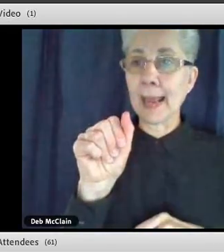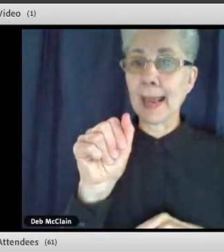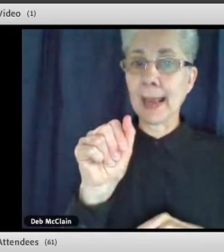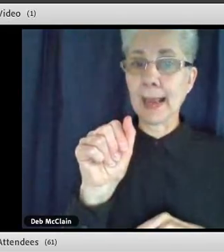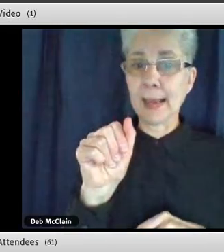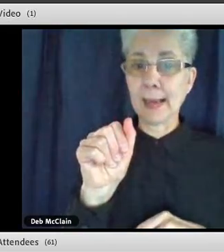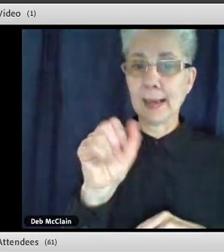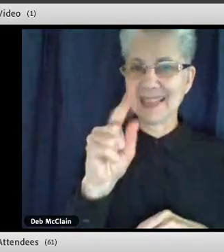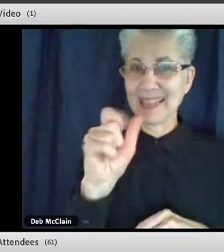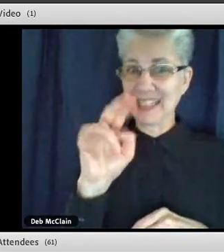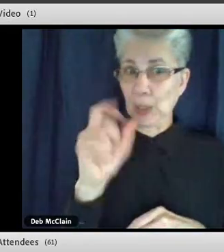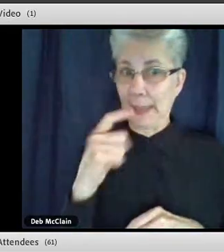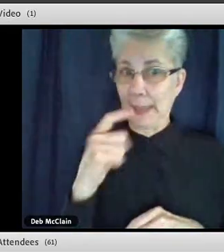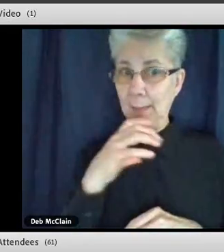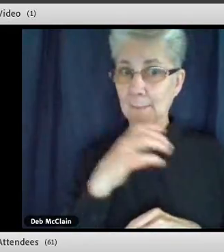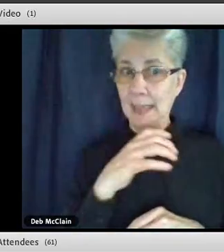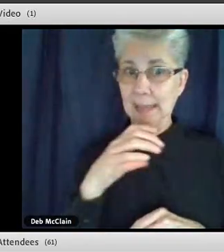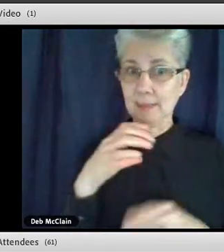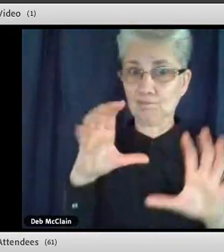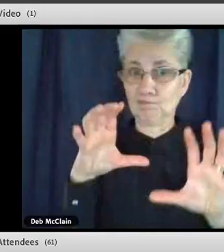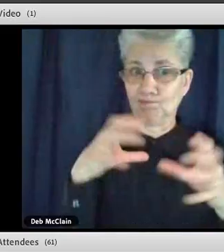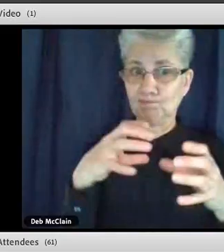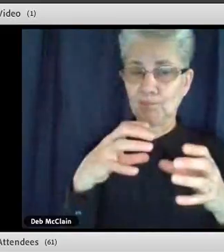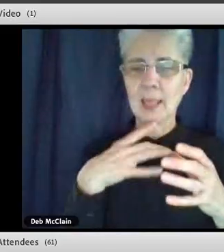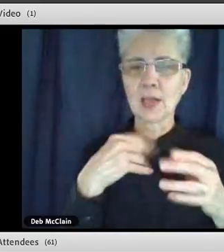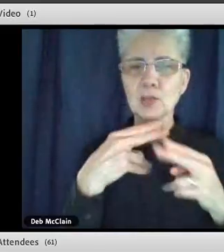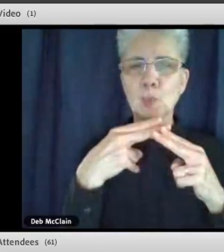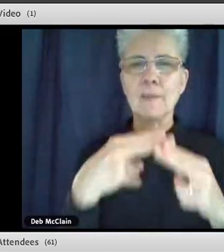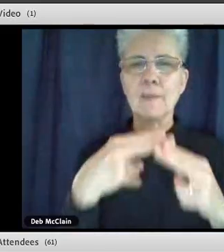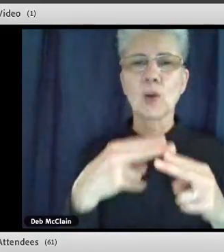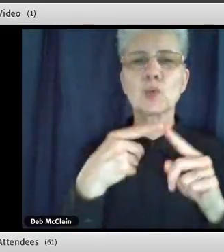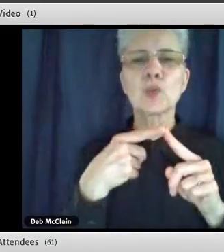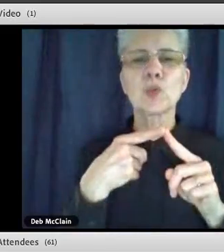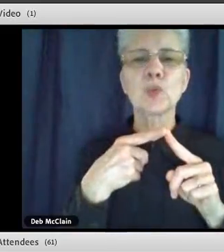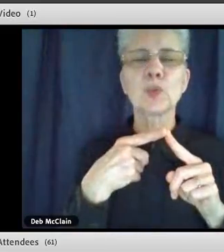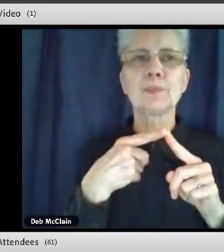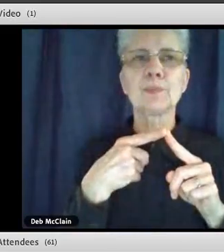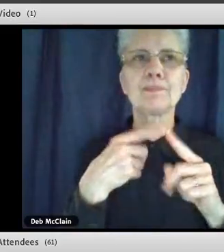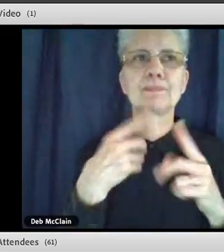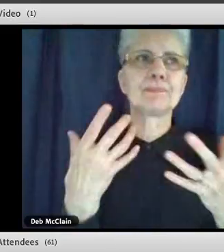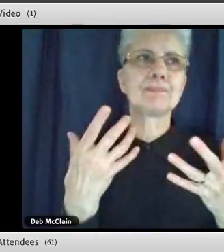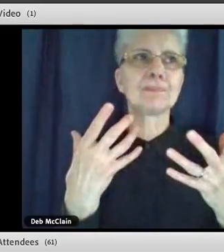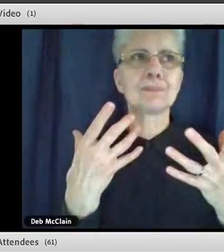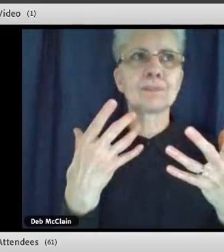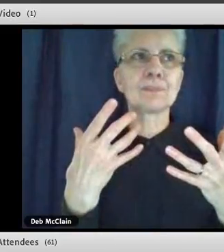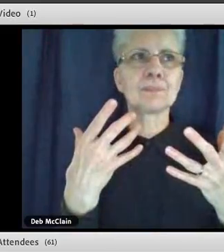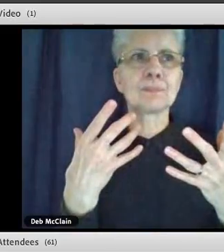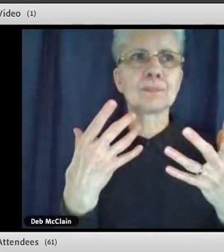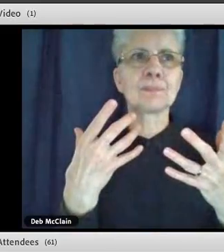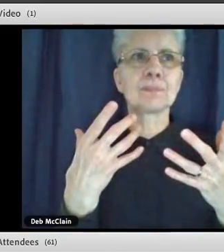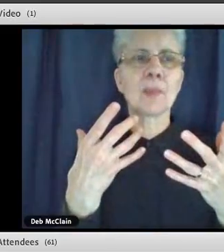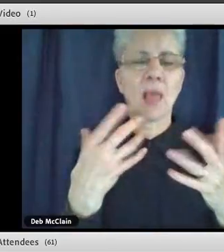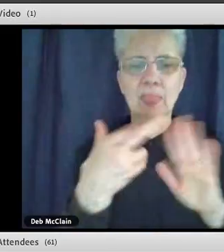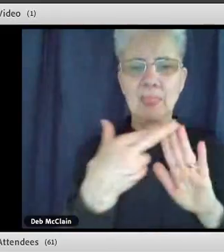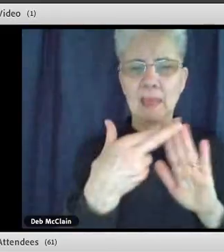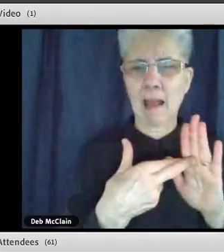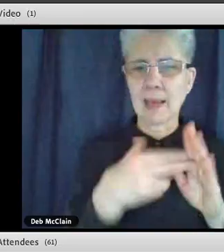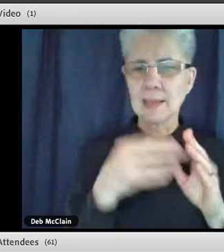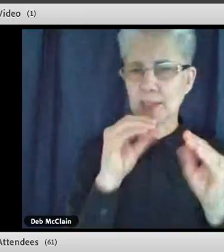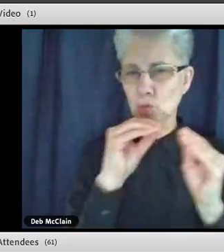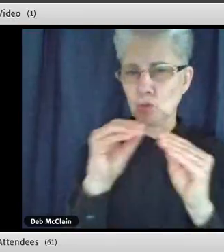likes to refer to these the guidelines or instructions as opposed